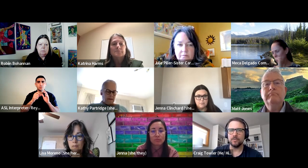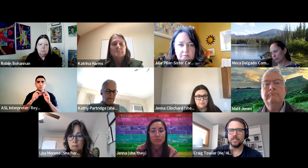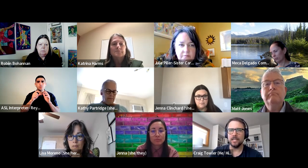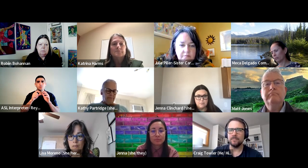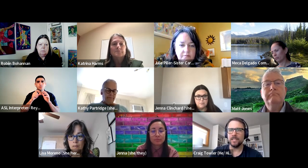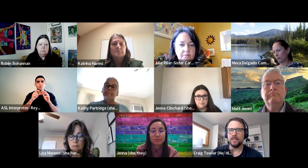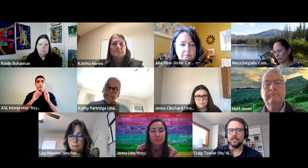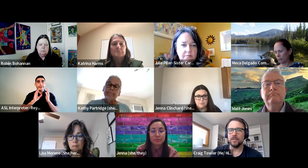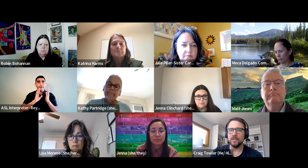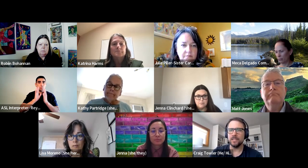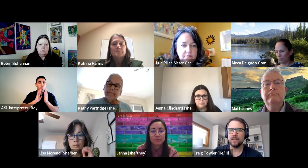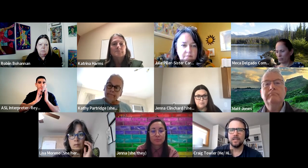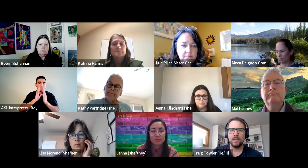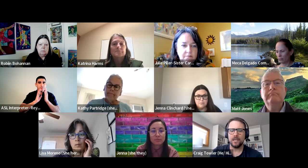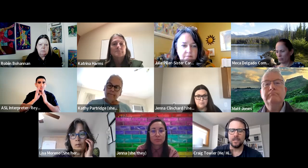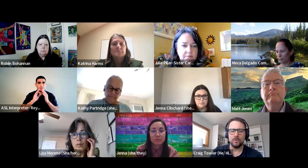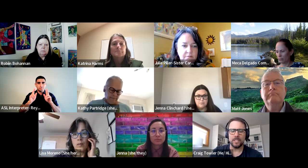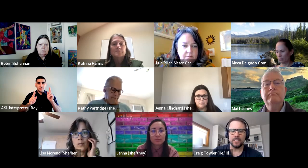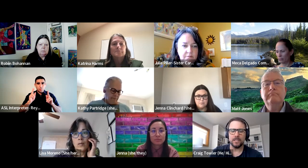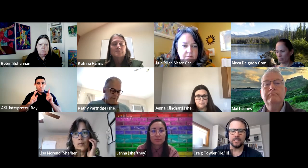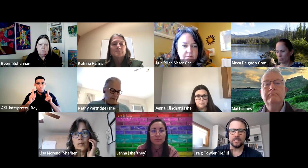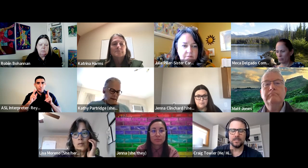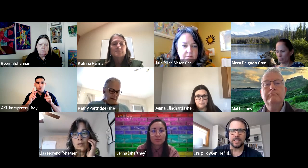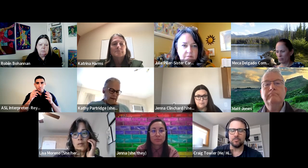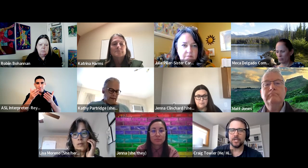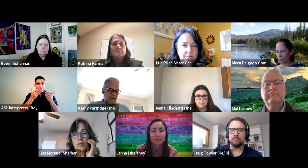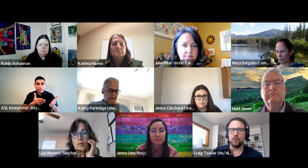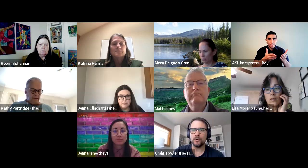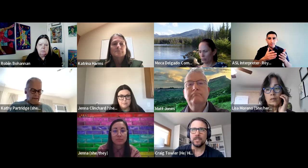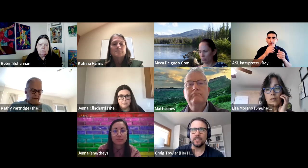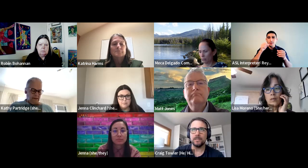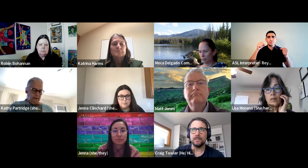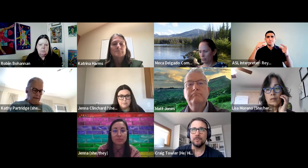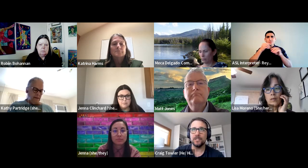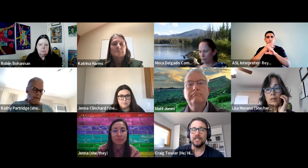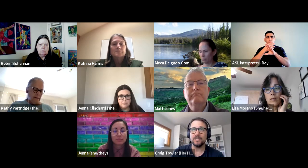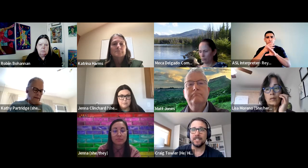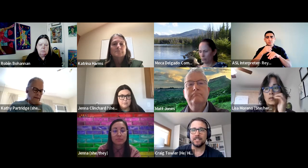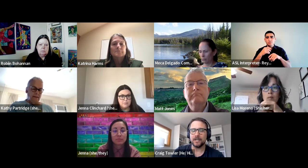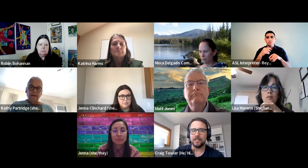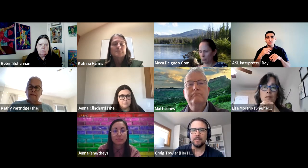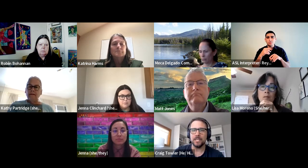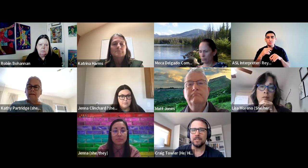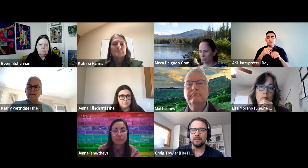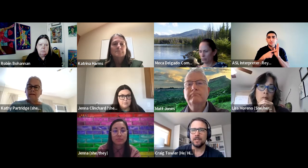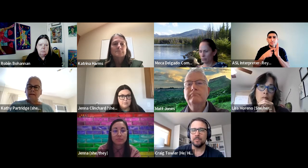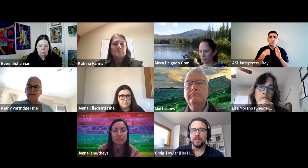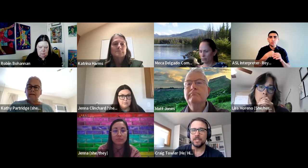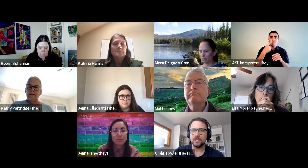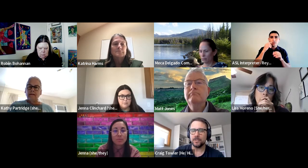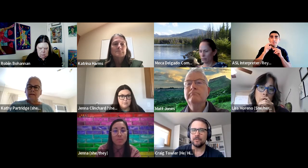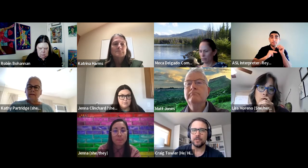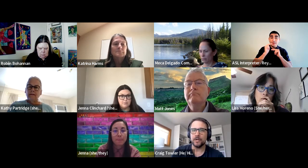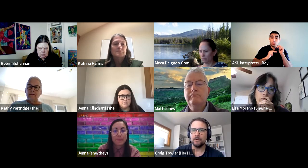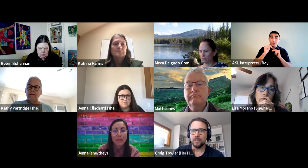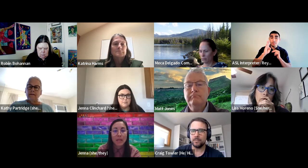brings to people's lives and the community. And when we say brick and mortar, it doesn't necessarily mean